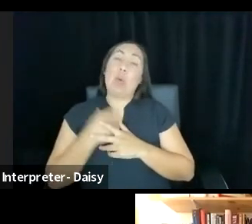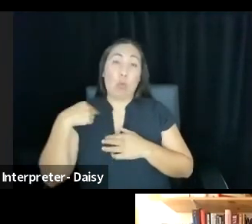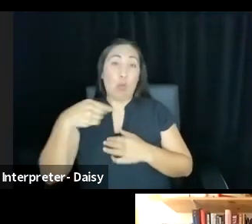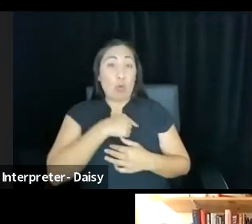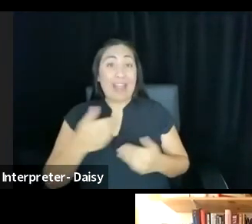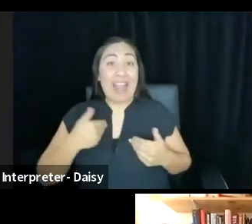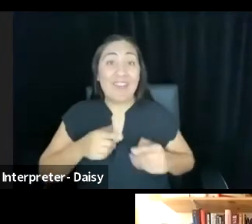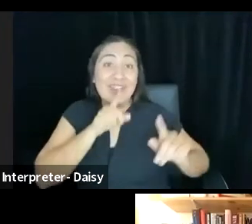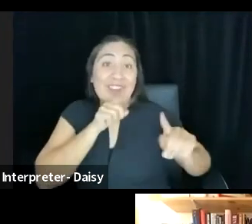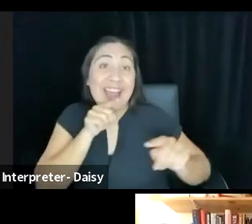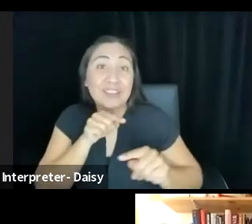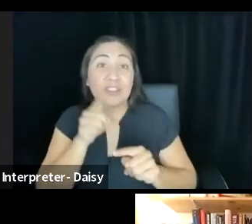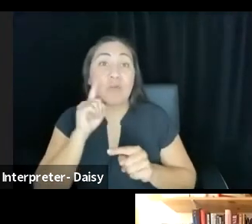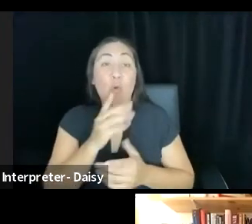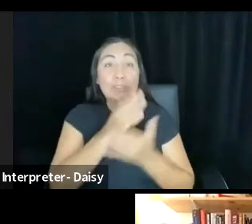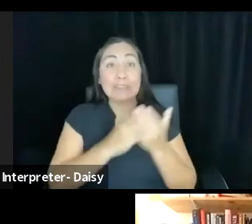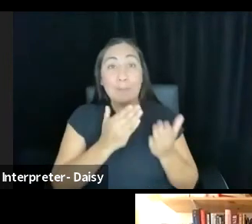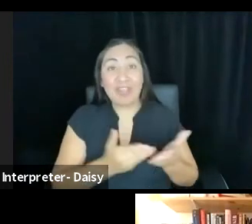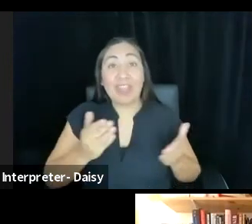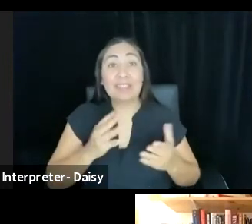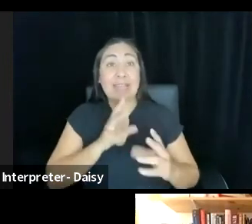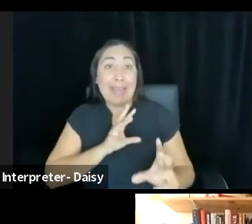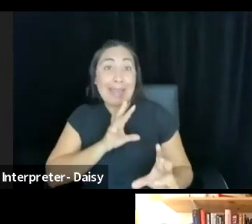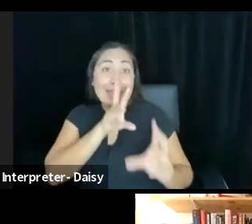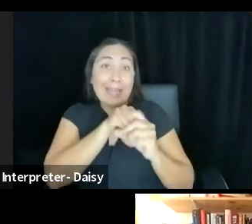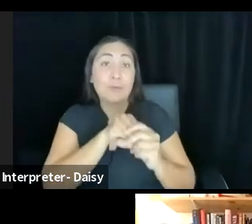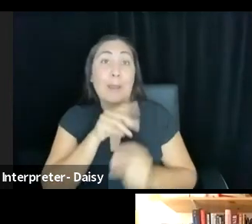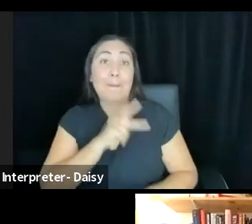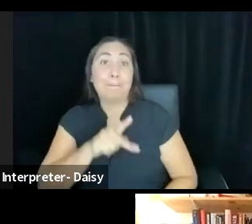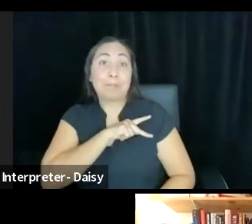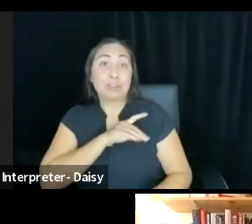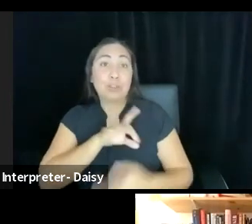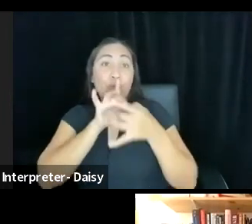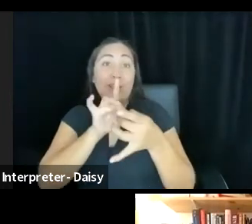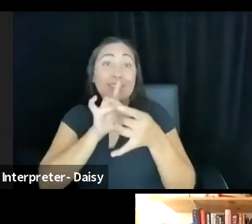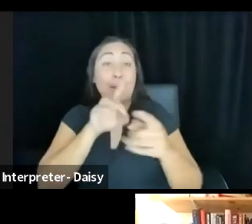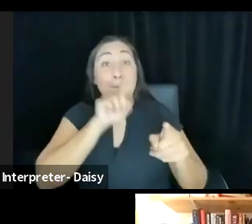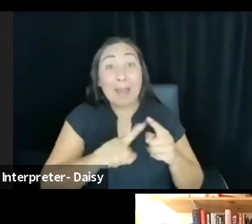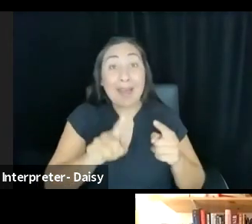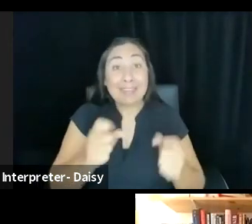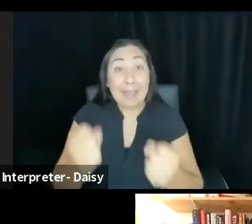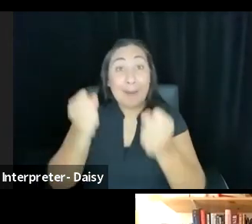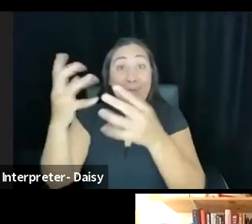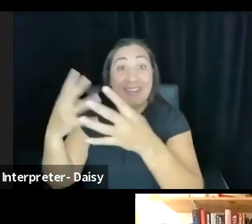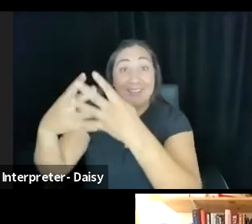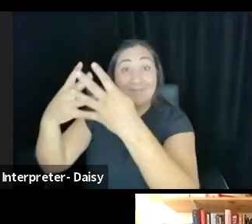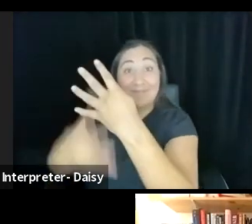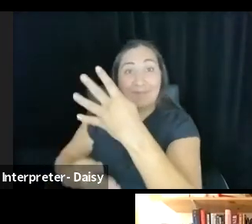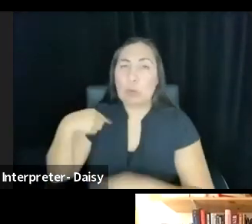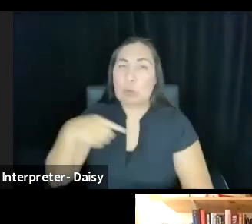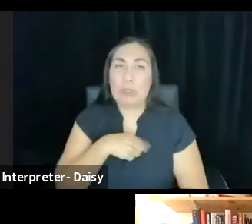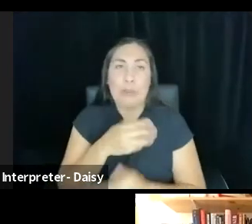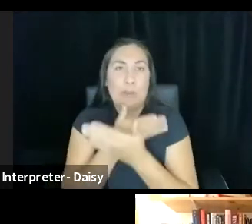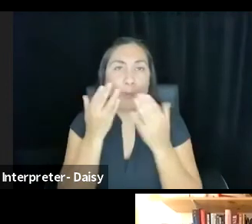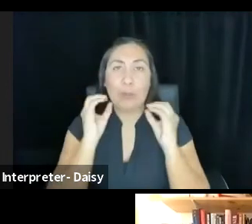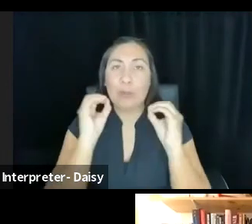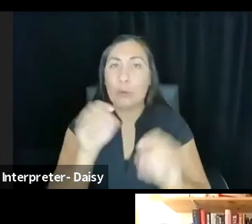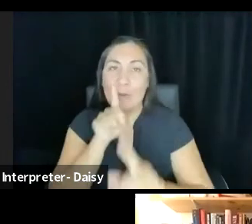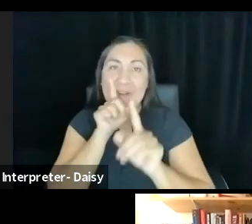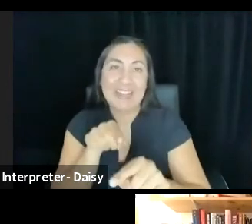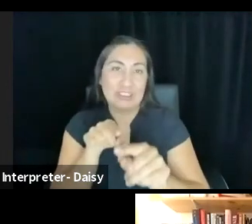and personal relationships, and we don't have the answers to many other things at the moment. But we